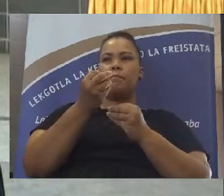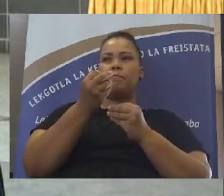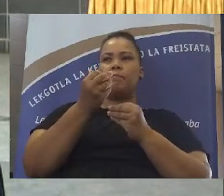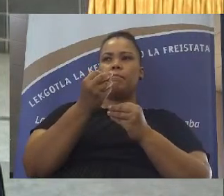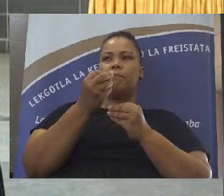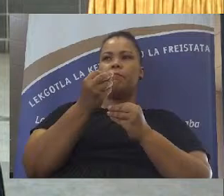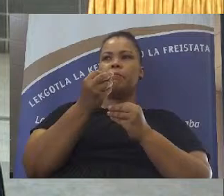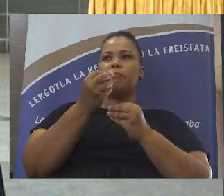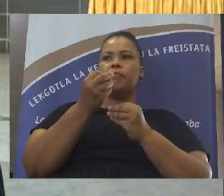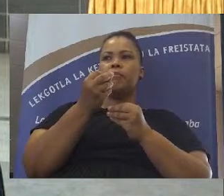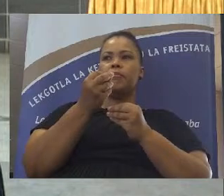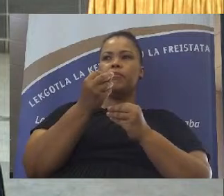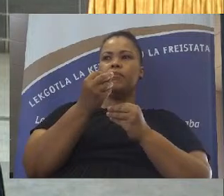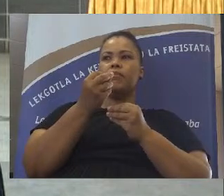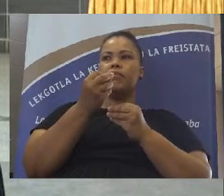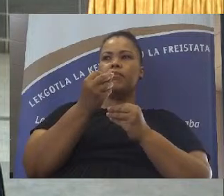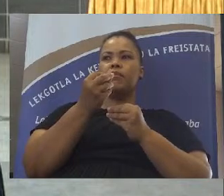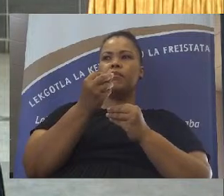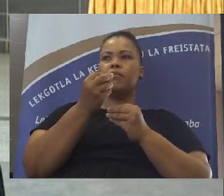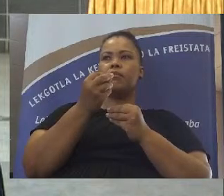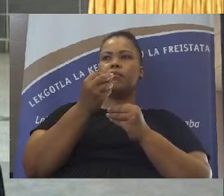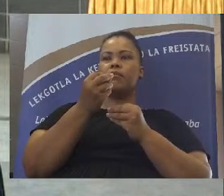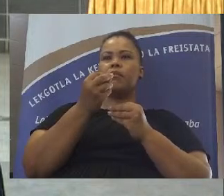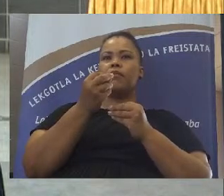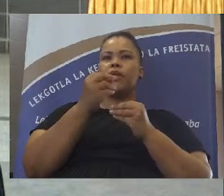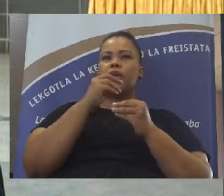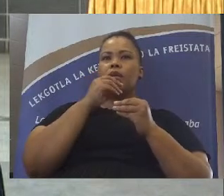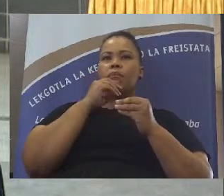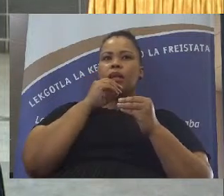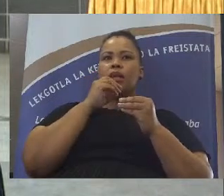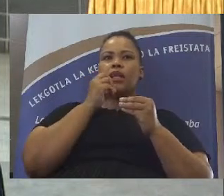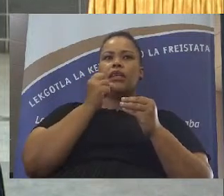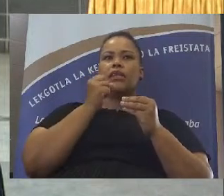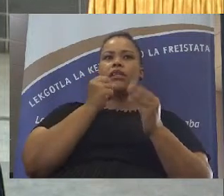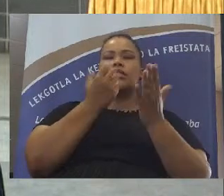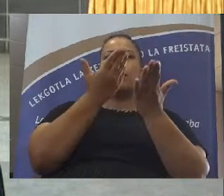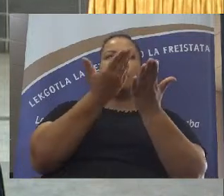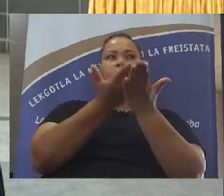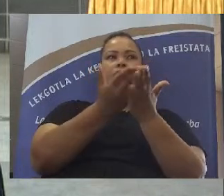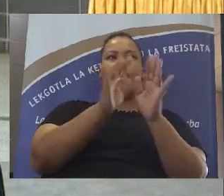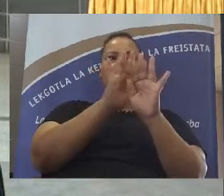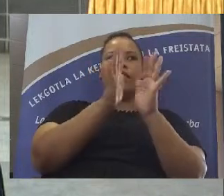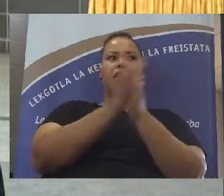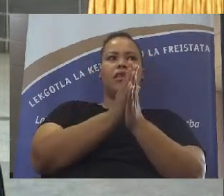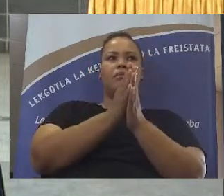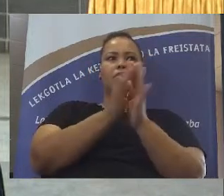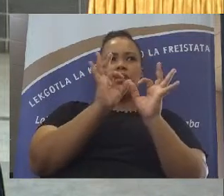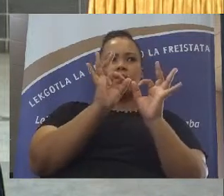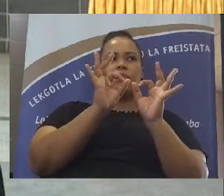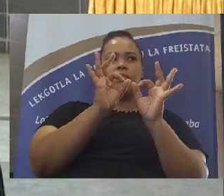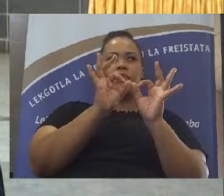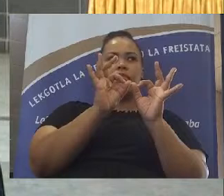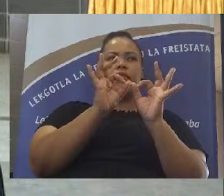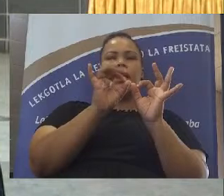hij heeft alles gesubmit wat recht was. And one of those documents will be